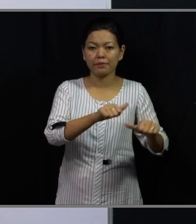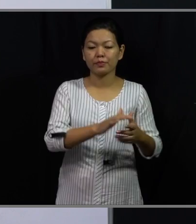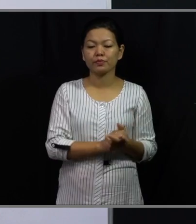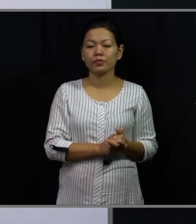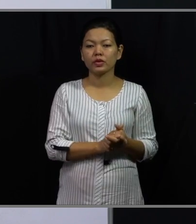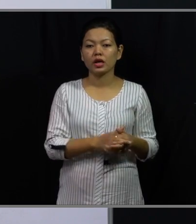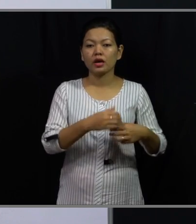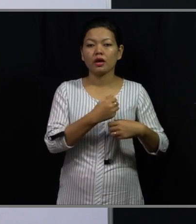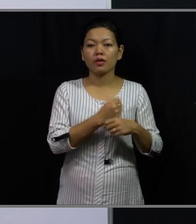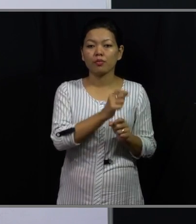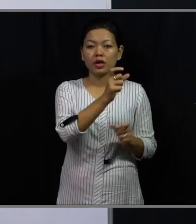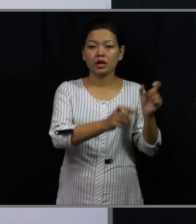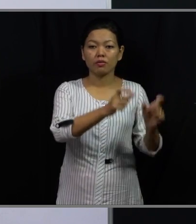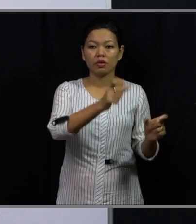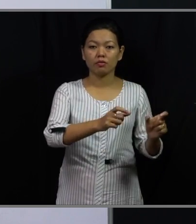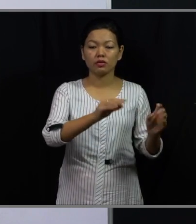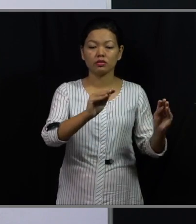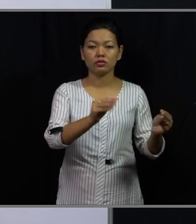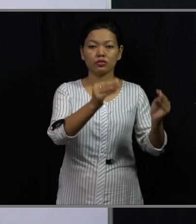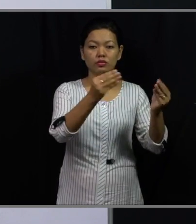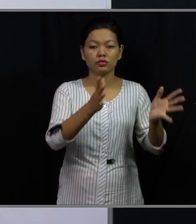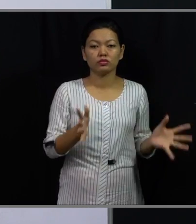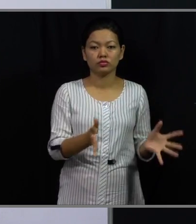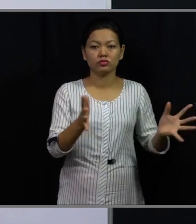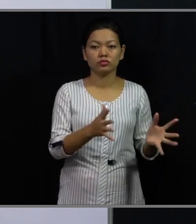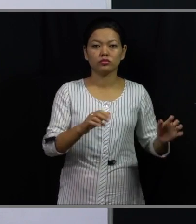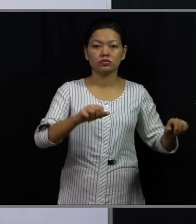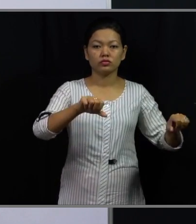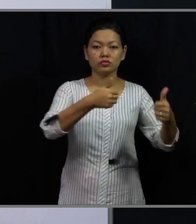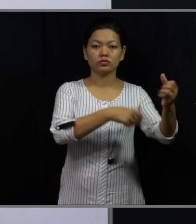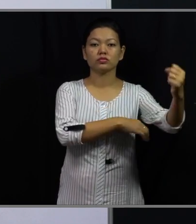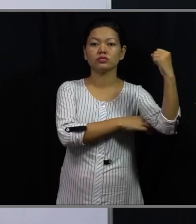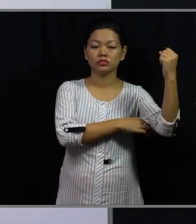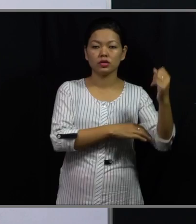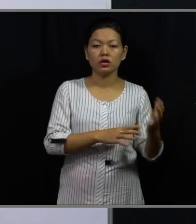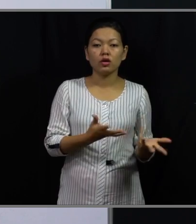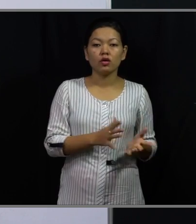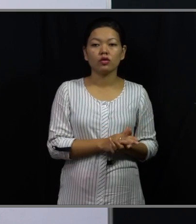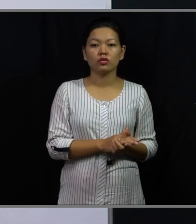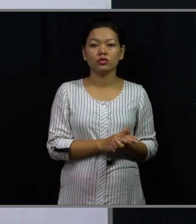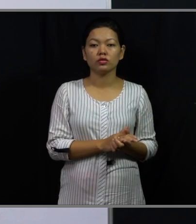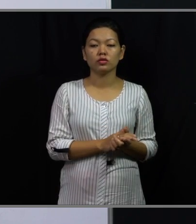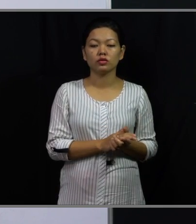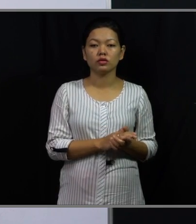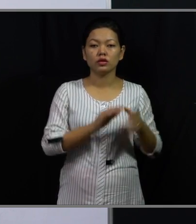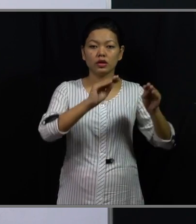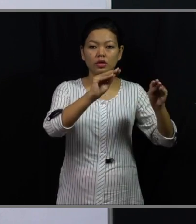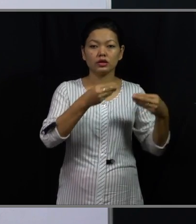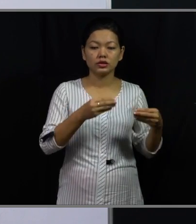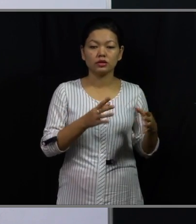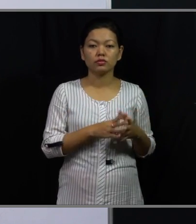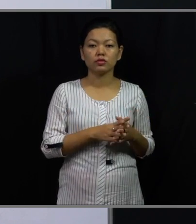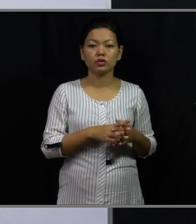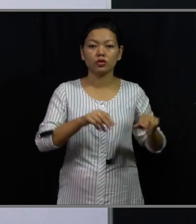group, okay, to come in power, to come into power, or to secure or to wield the power, okay. So,